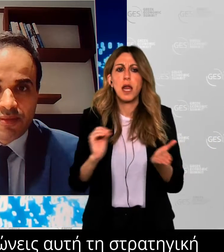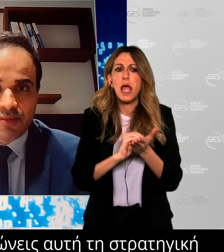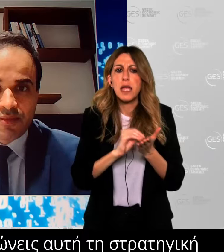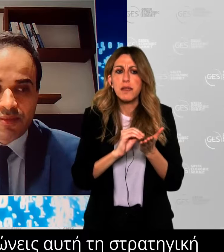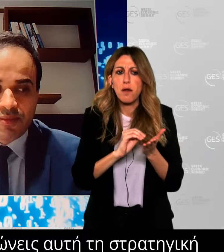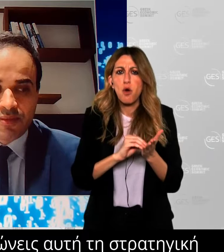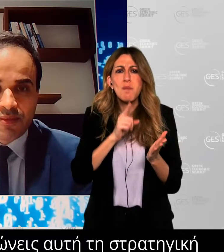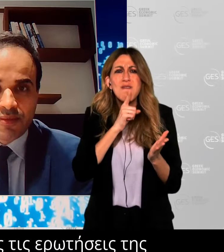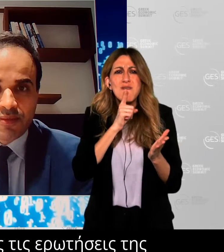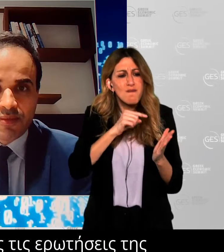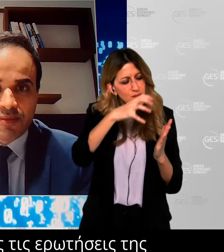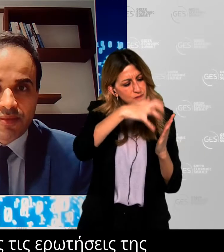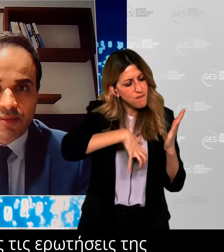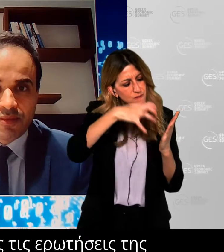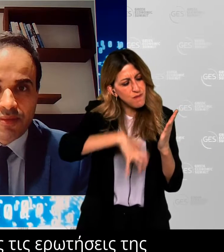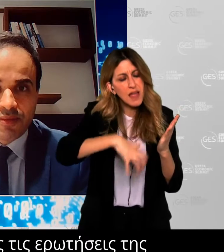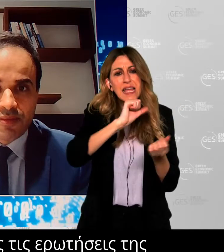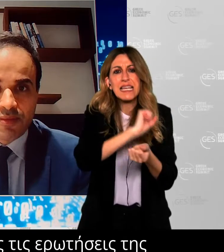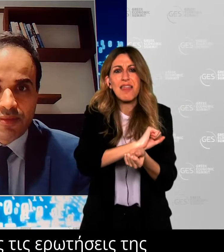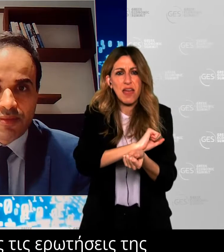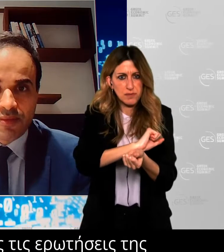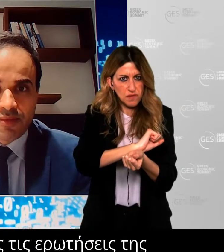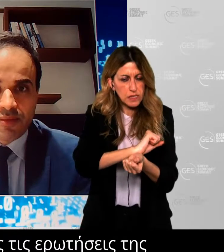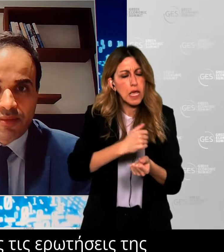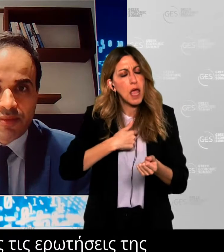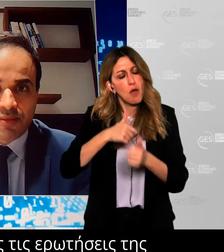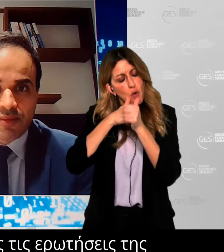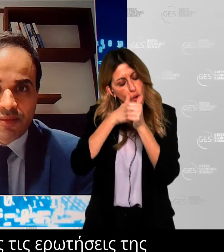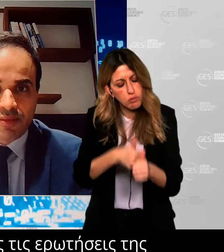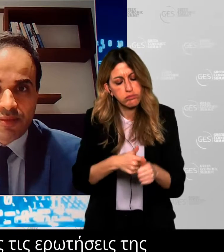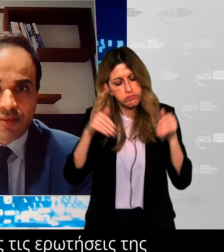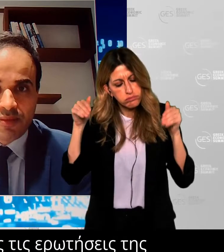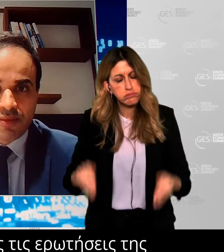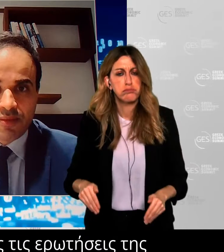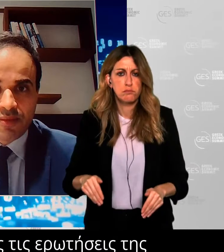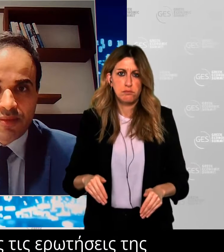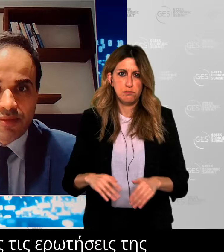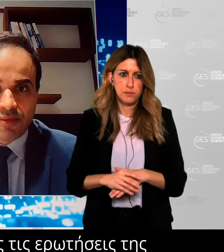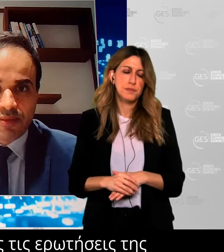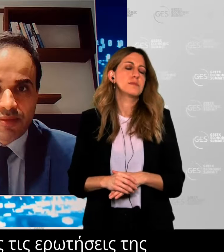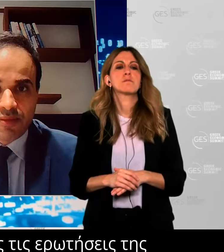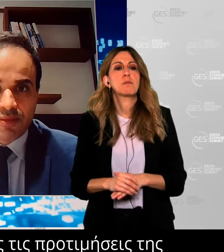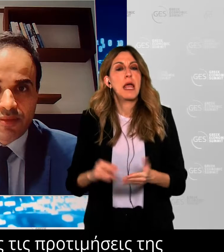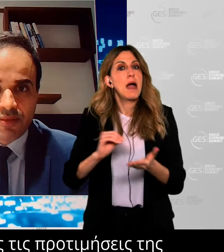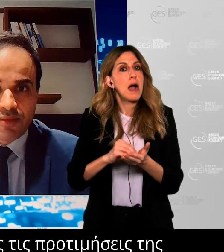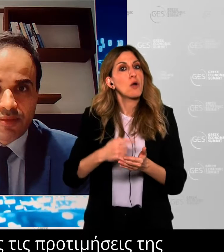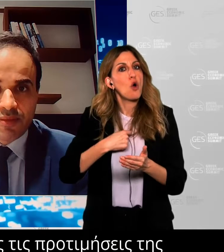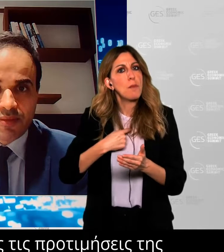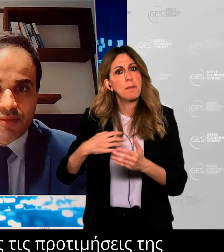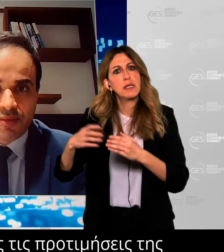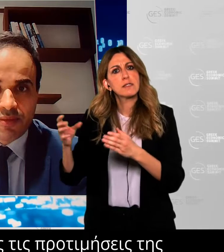then it's about trying to be an active part of that. We have a range of working groups within the Net Zero Banking Alliance that are looking at the various different